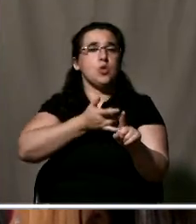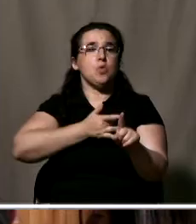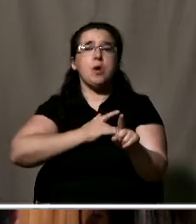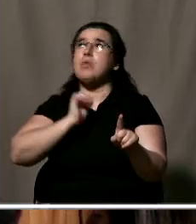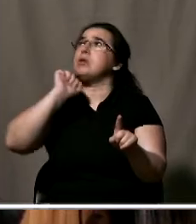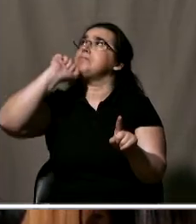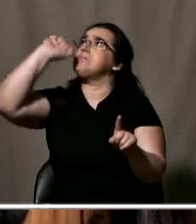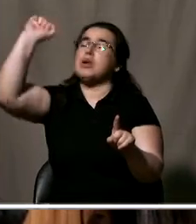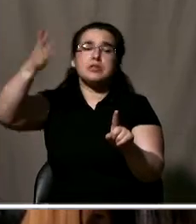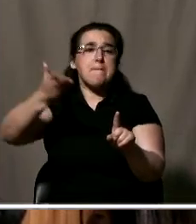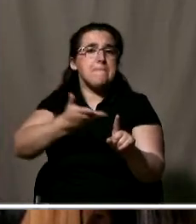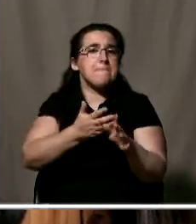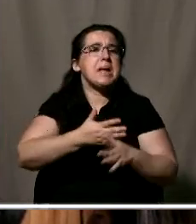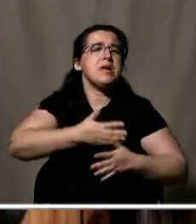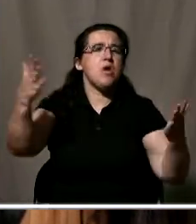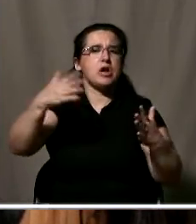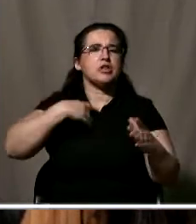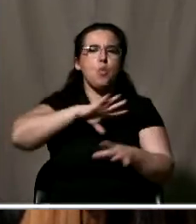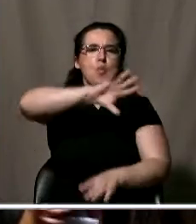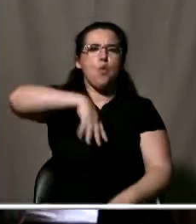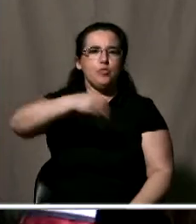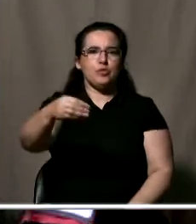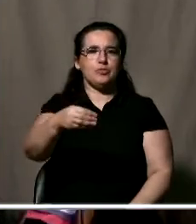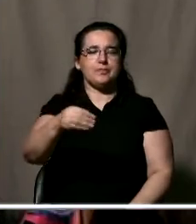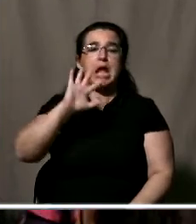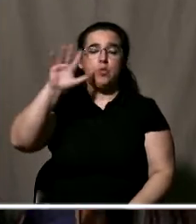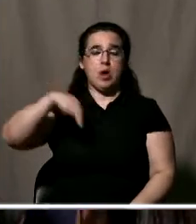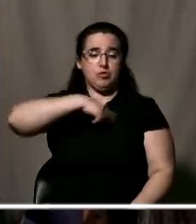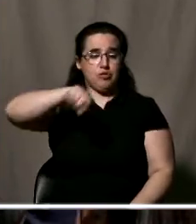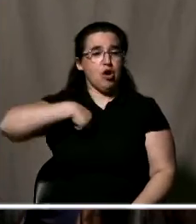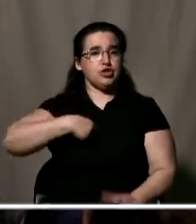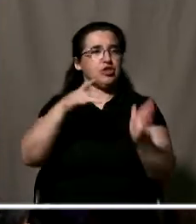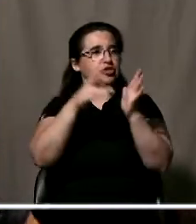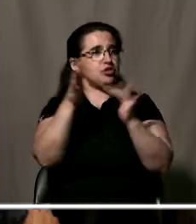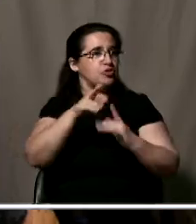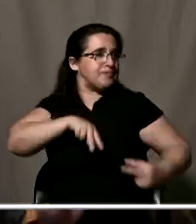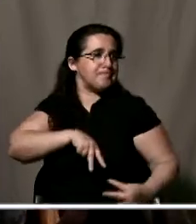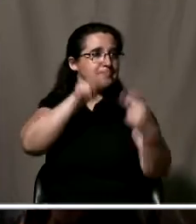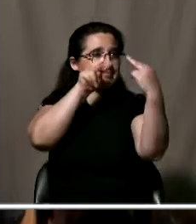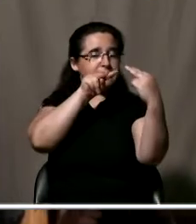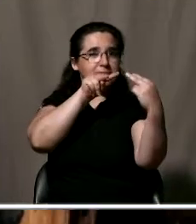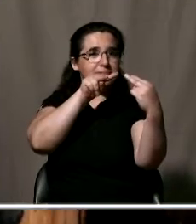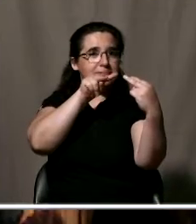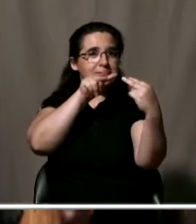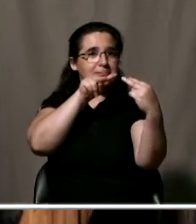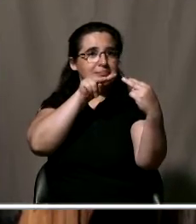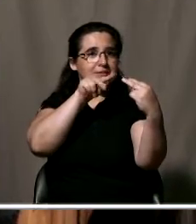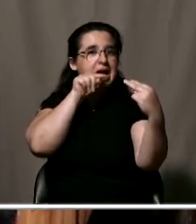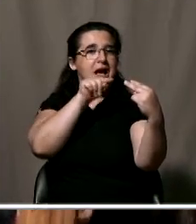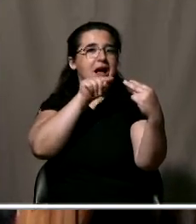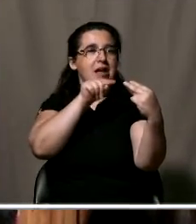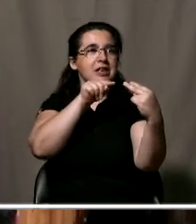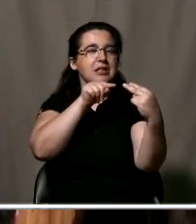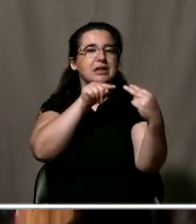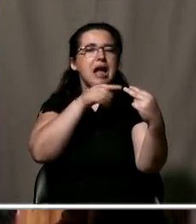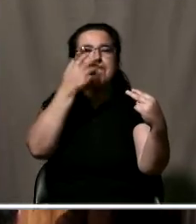no mundo. When we come to Jesus, quando nós vimos a Jesus, he is greater than all the weakness of our heart. Ele é maior do que